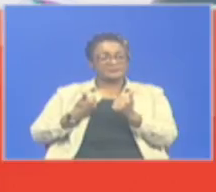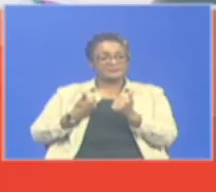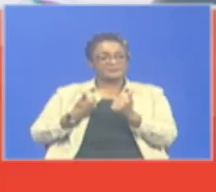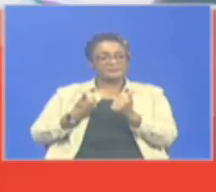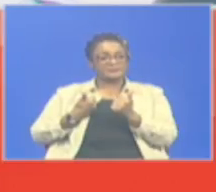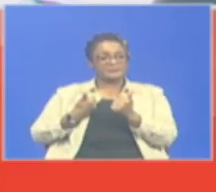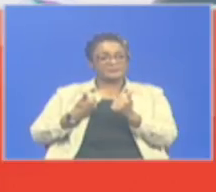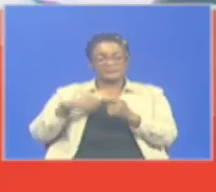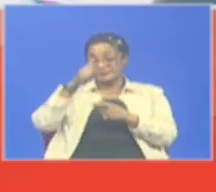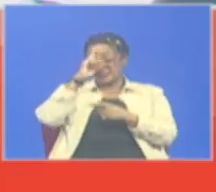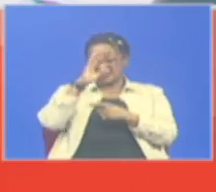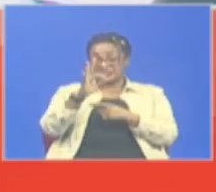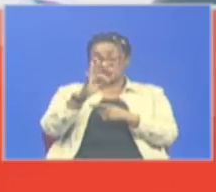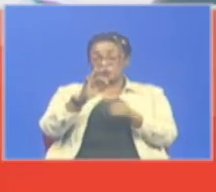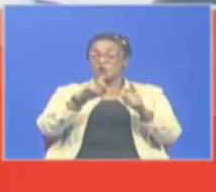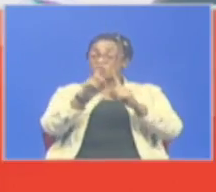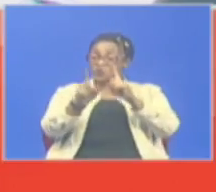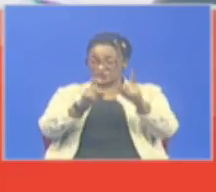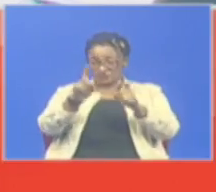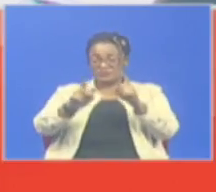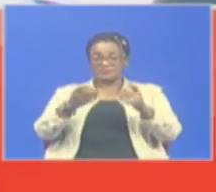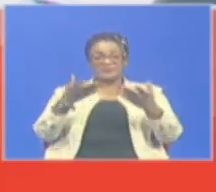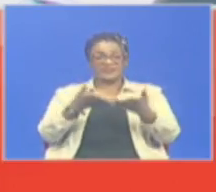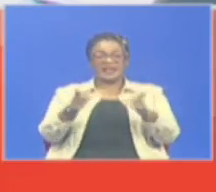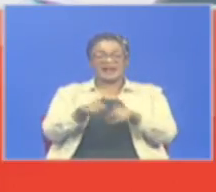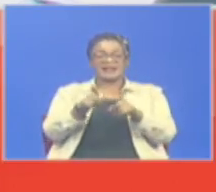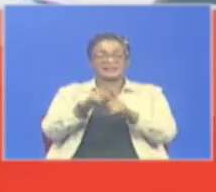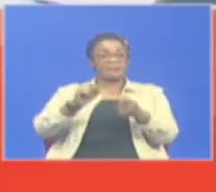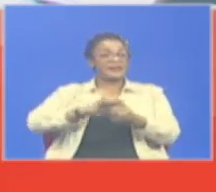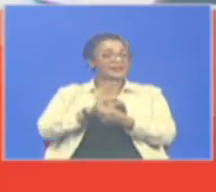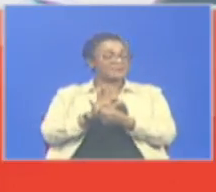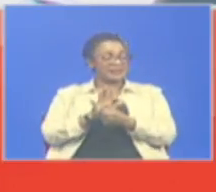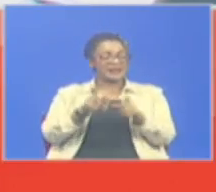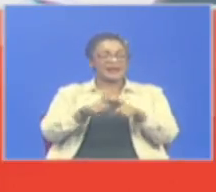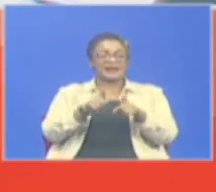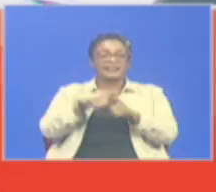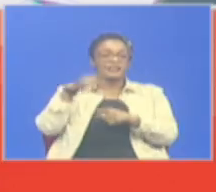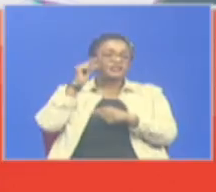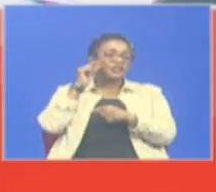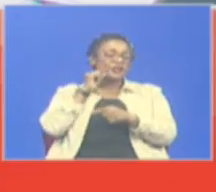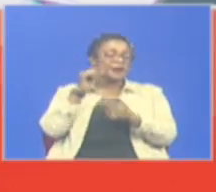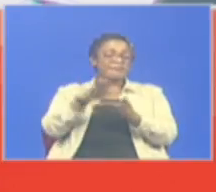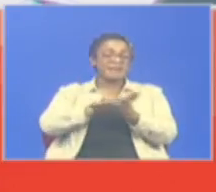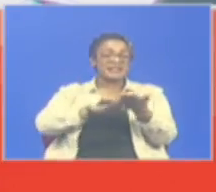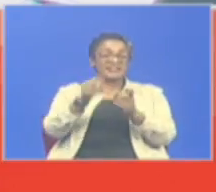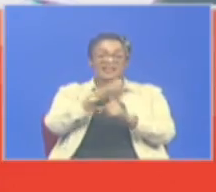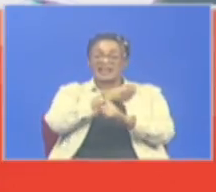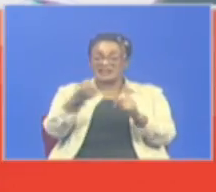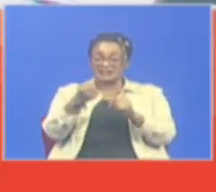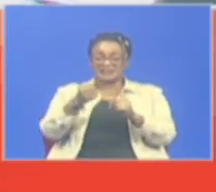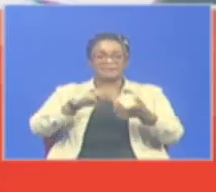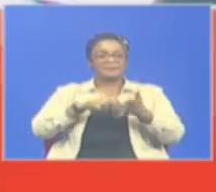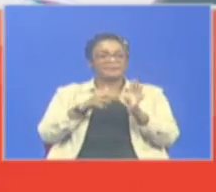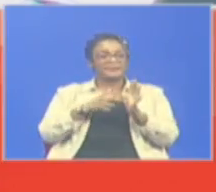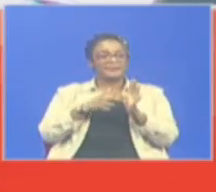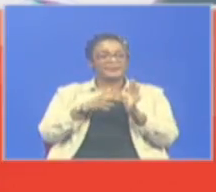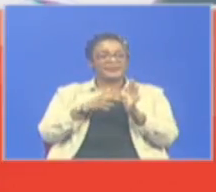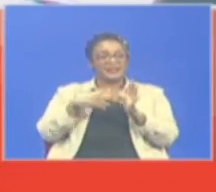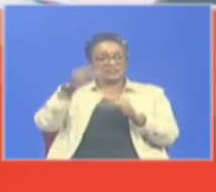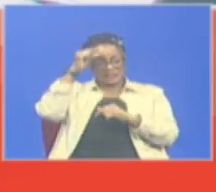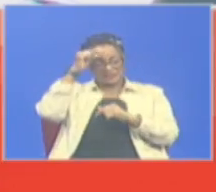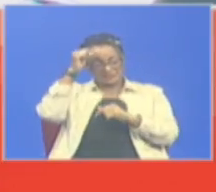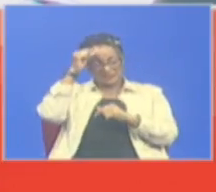critical question that maybe has come to bear as far as the pandemic is concerned and the gender-based violence is the fact that also the government